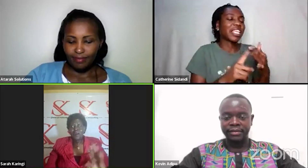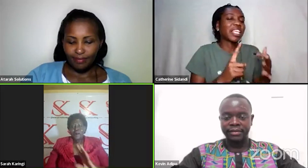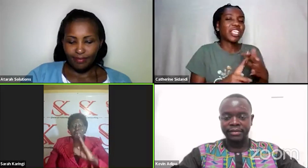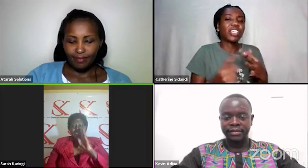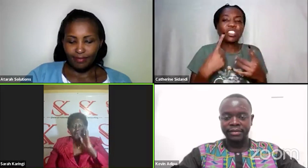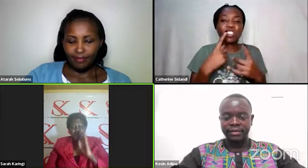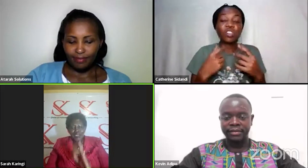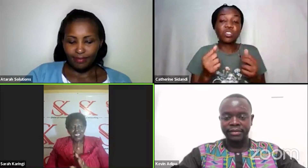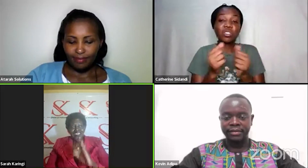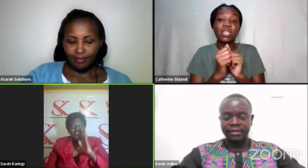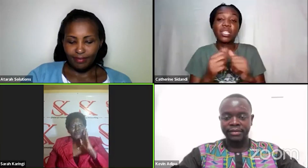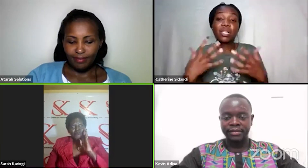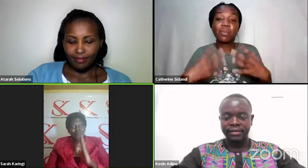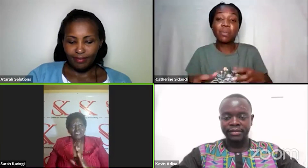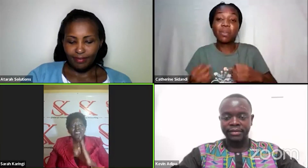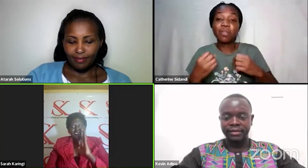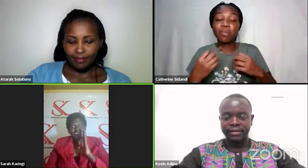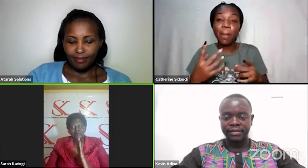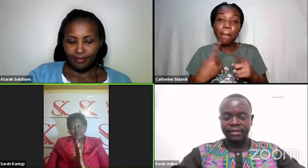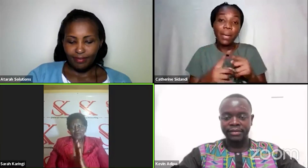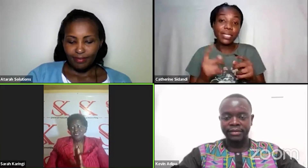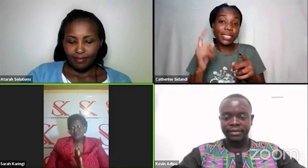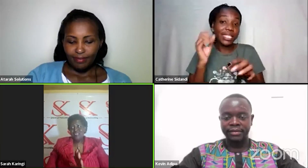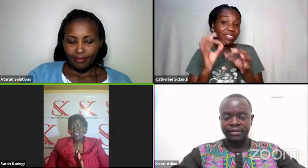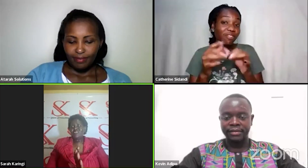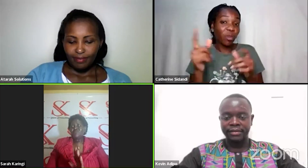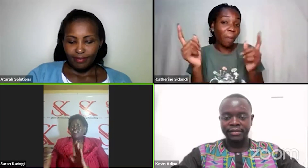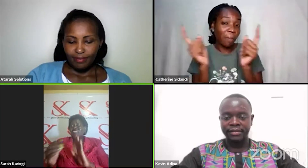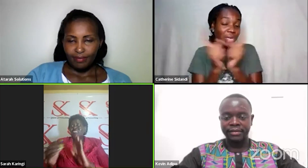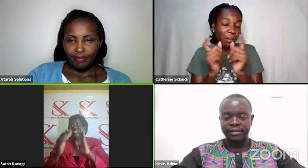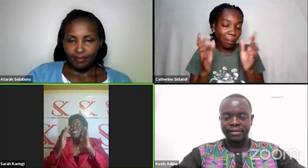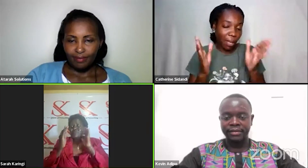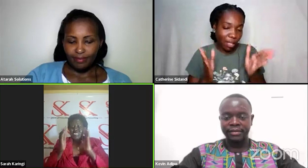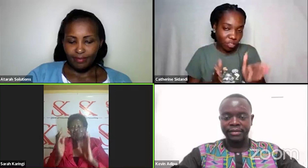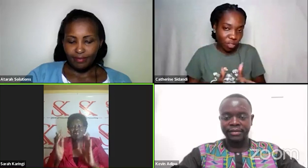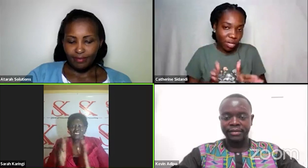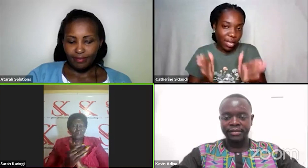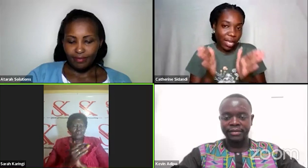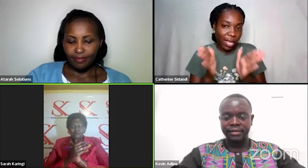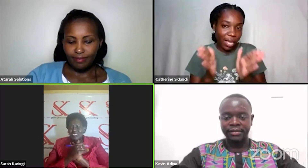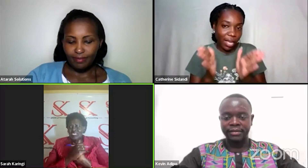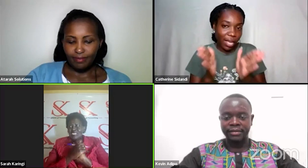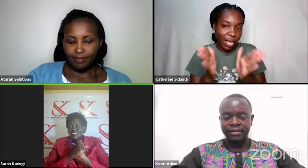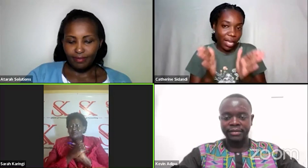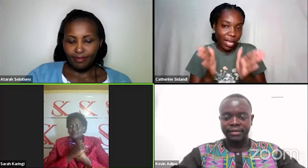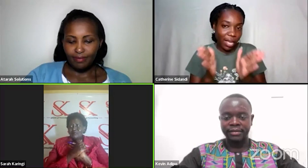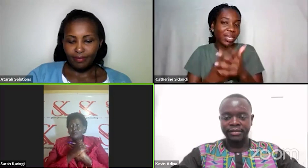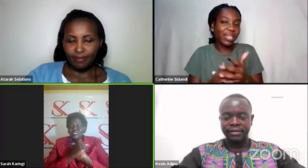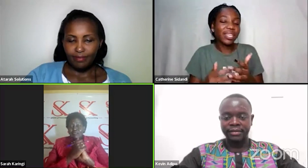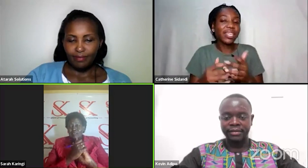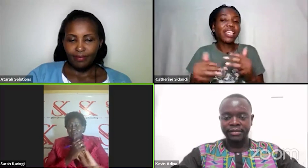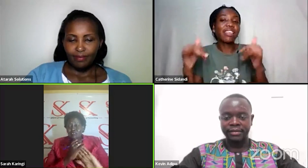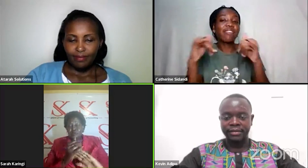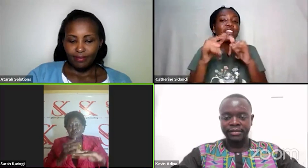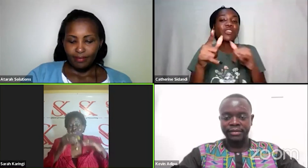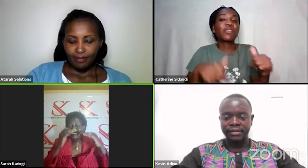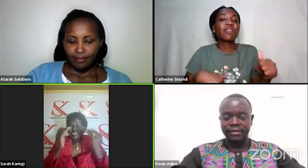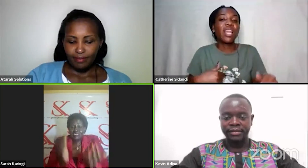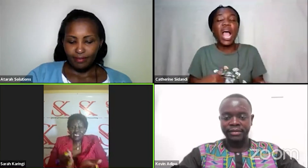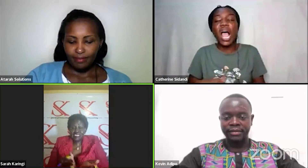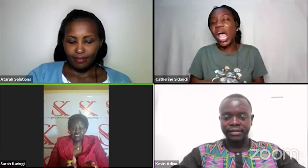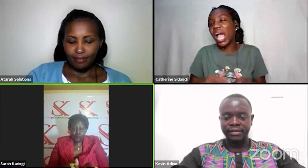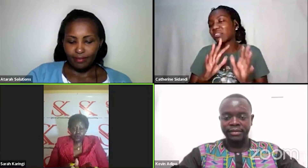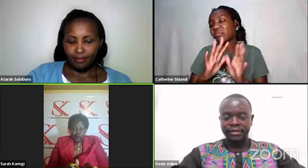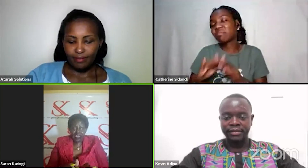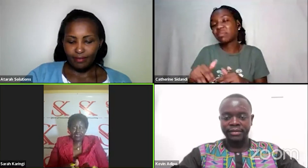whoever. But once you meet somebody and you are in a networking event, don't feel like whatever you are doing is wrong, because